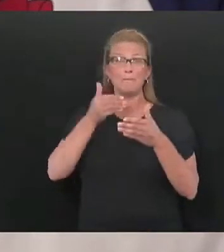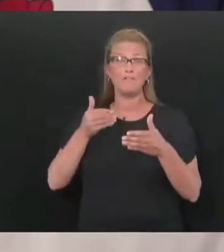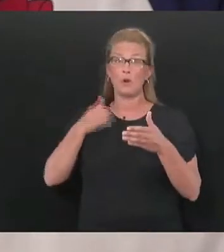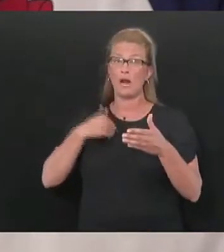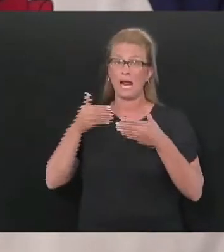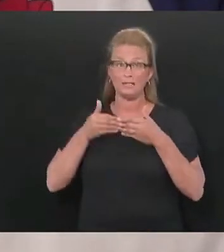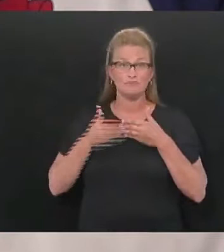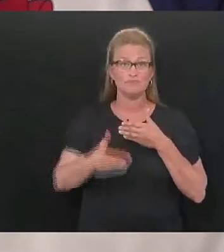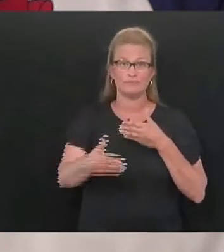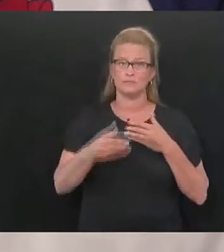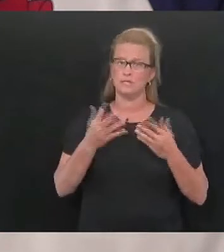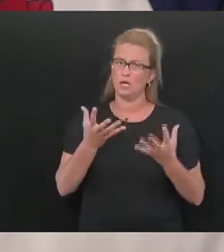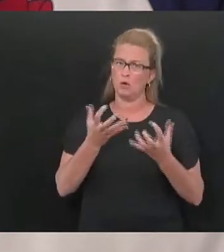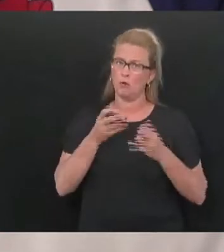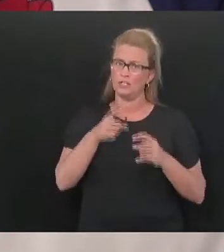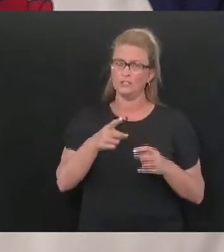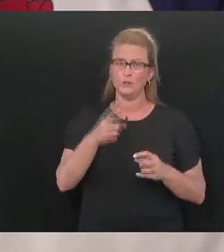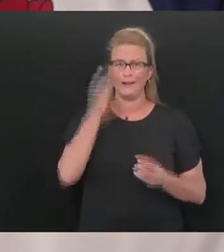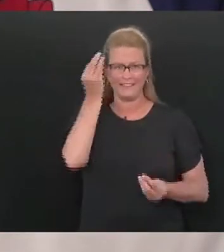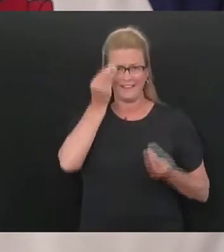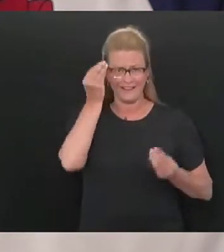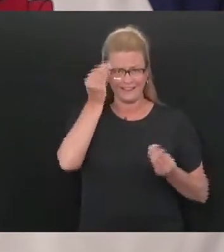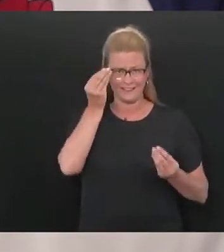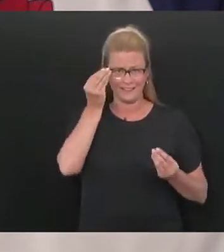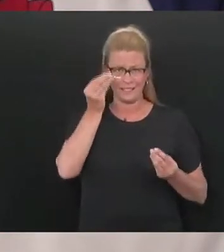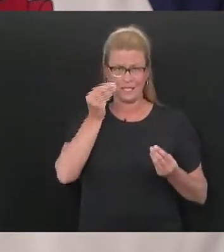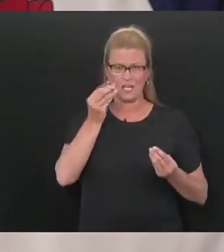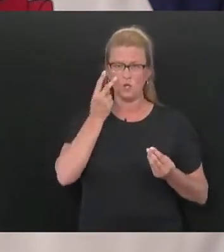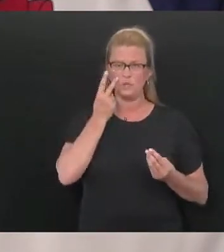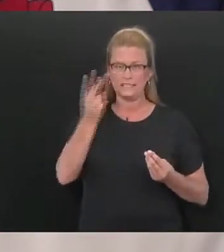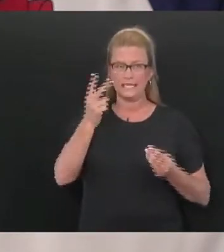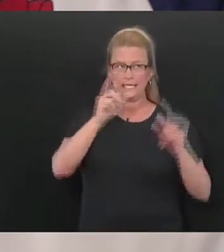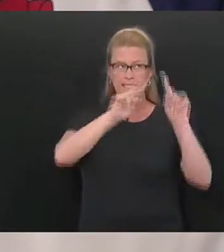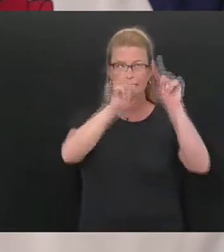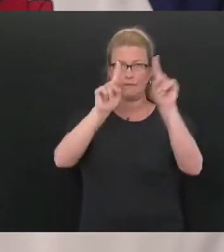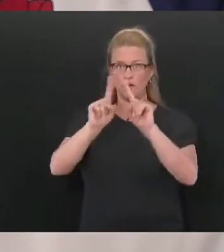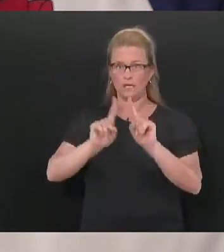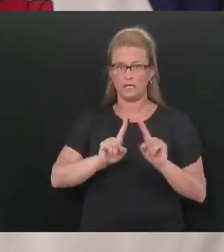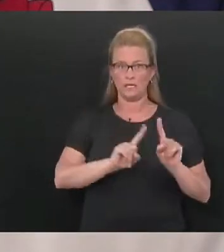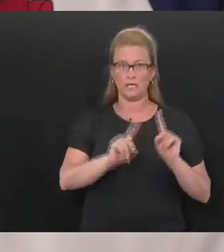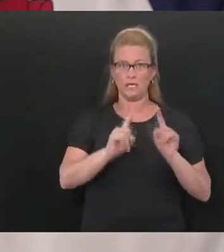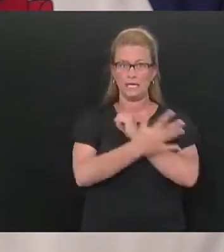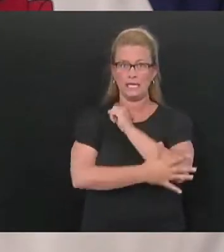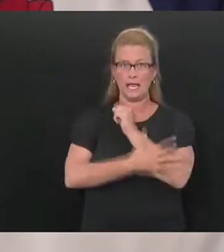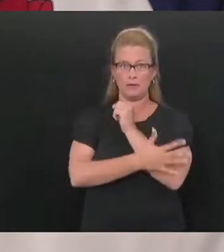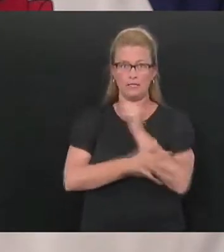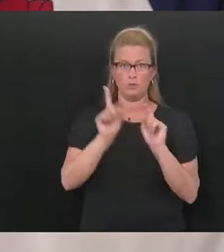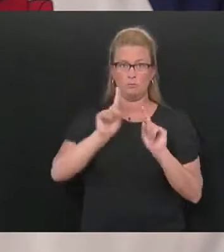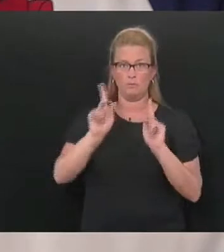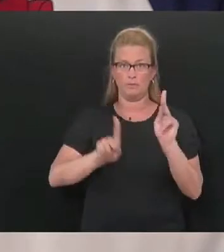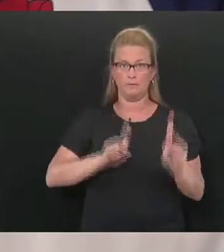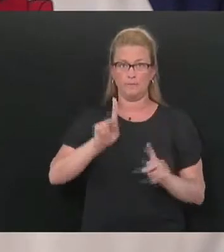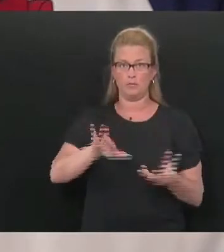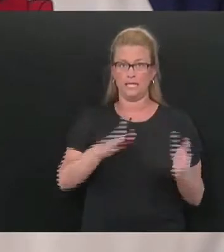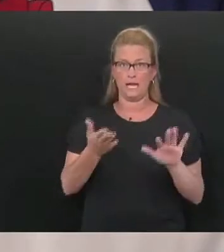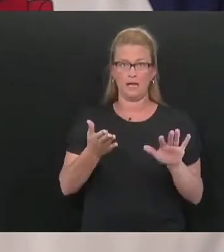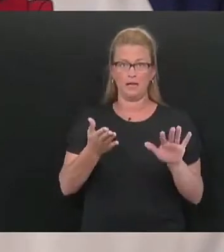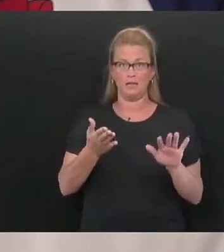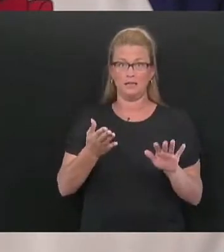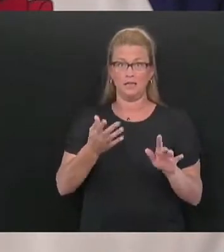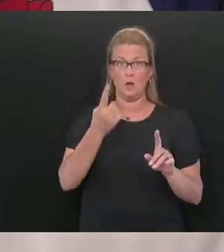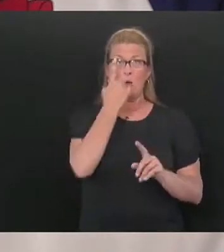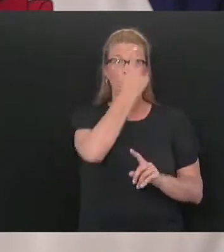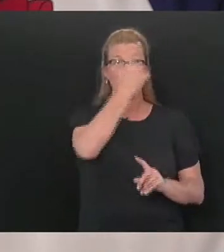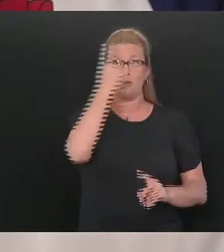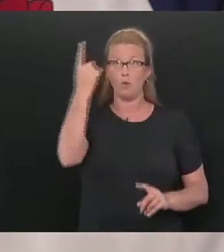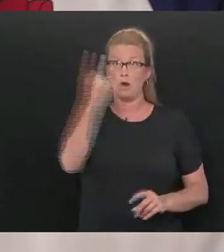Look at all these different counties. There's no two in one county. And what does that